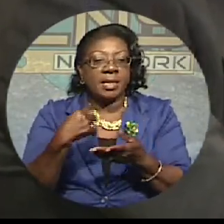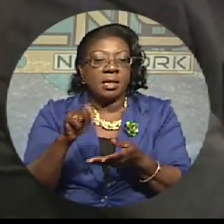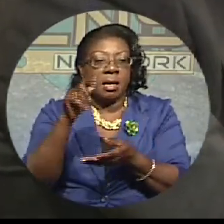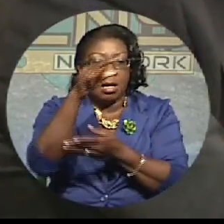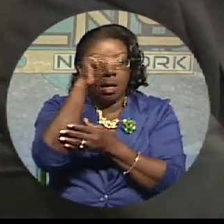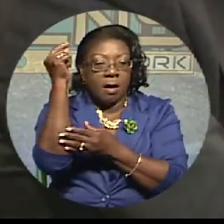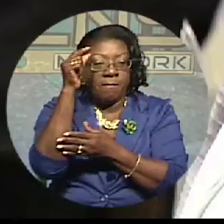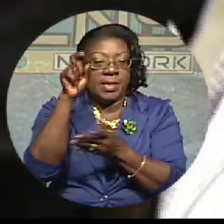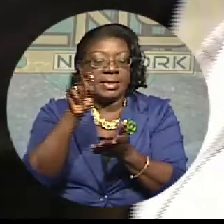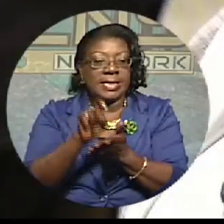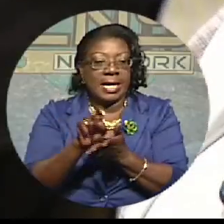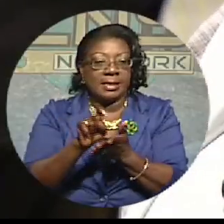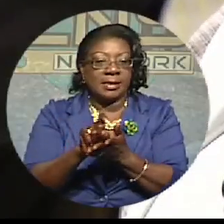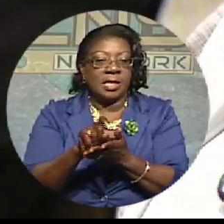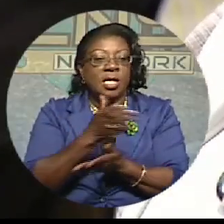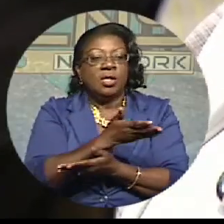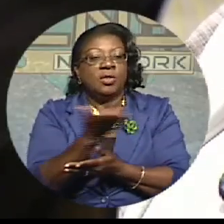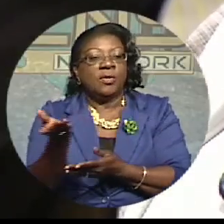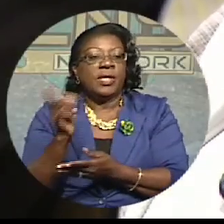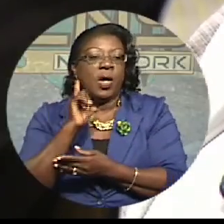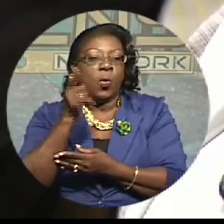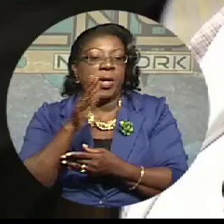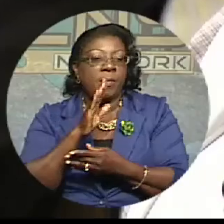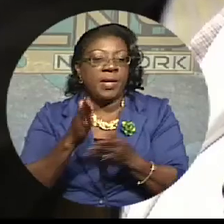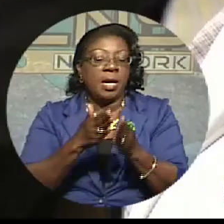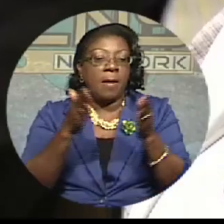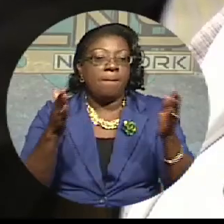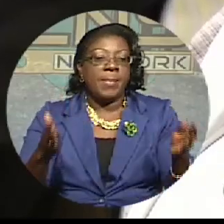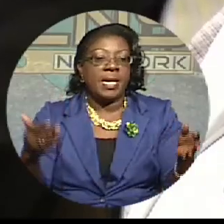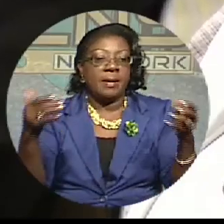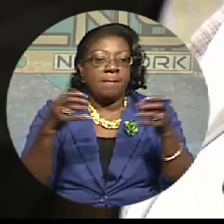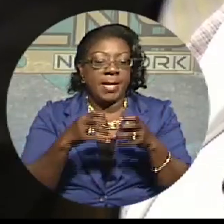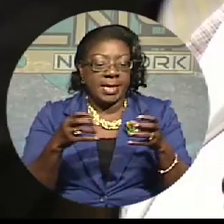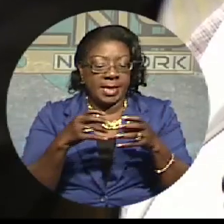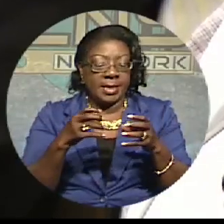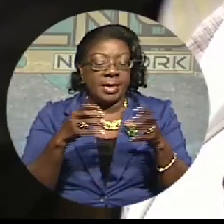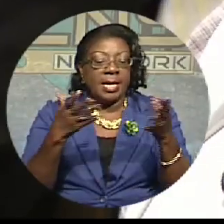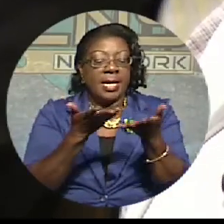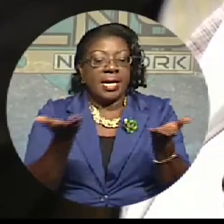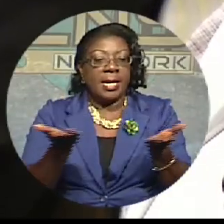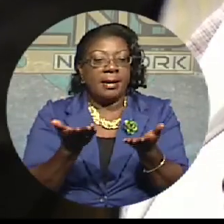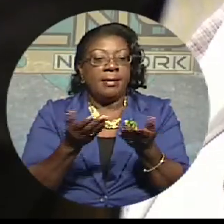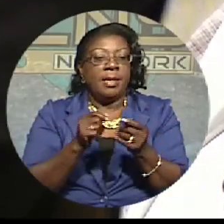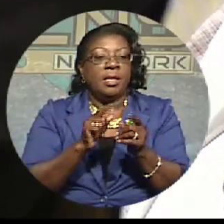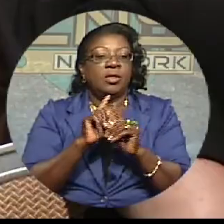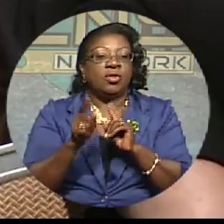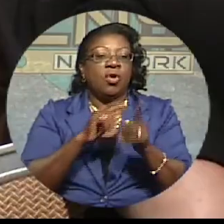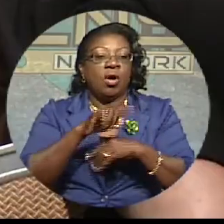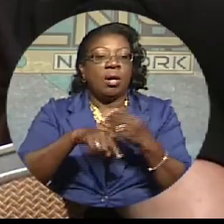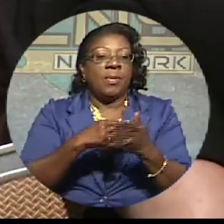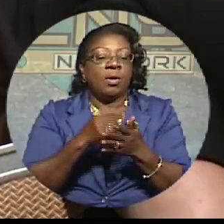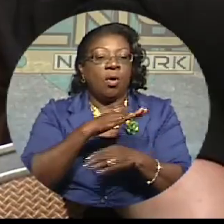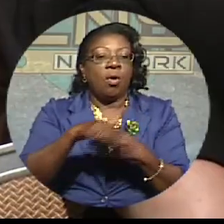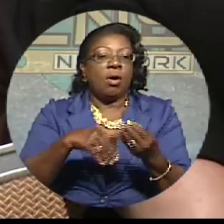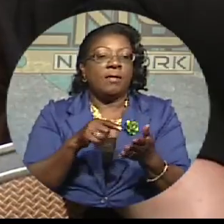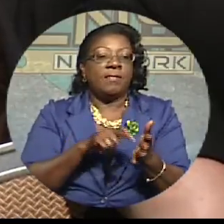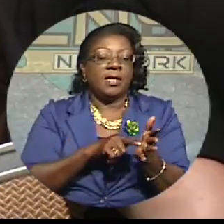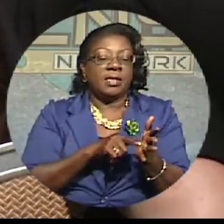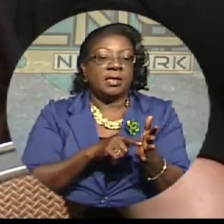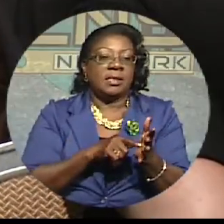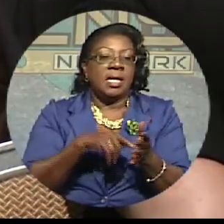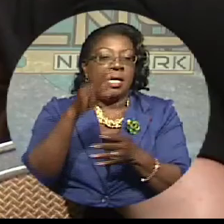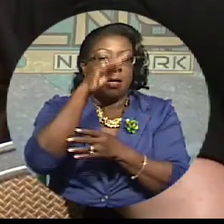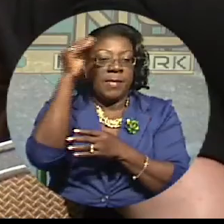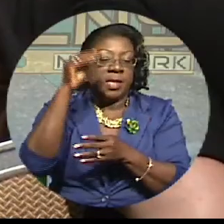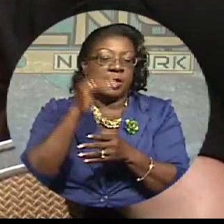Chamber of Commerce and Employers Confederation and British American Tobacco. State Minister for Finance Michael Halkitis and Minister